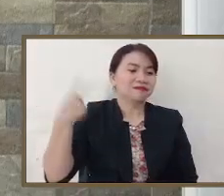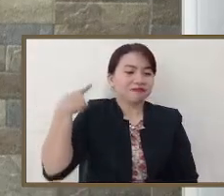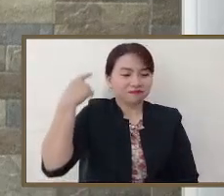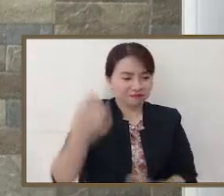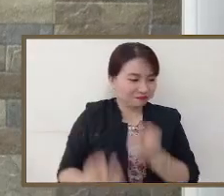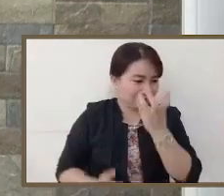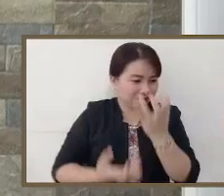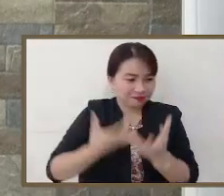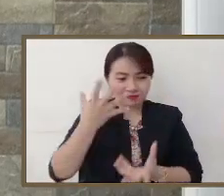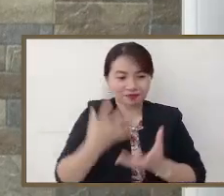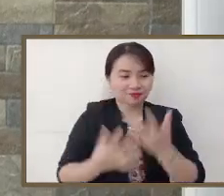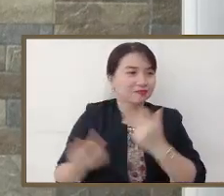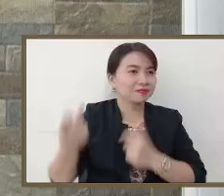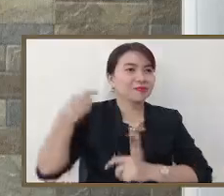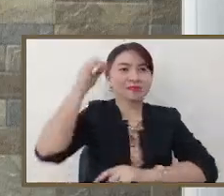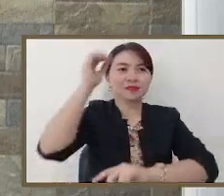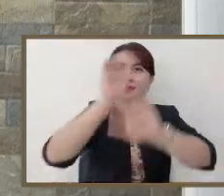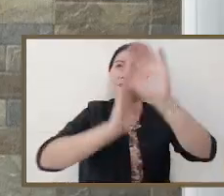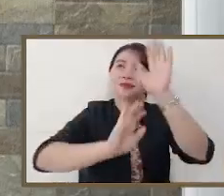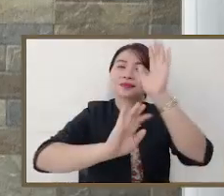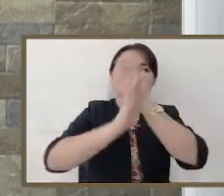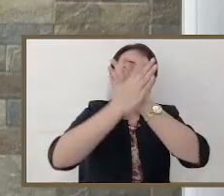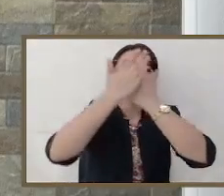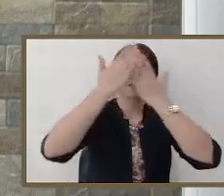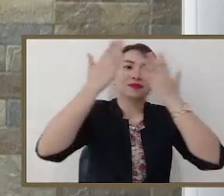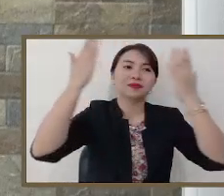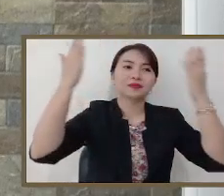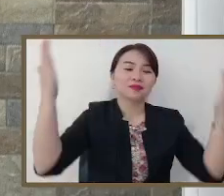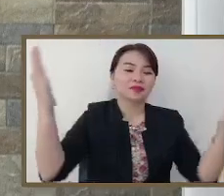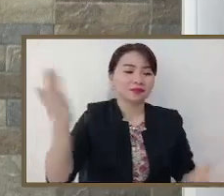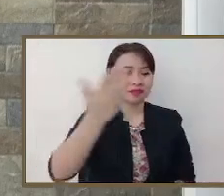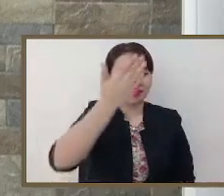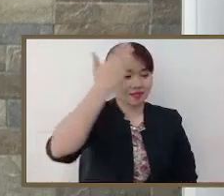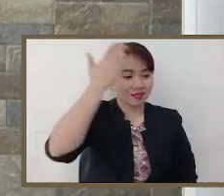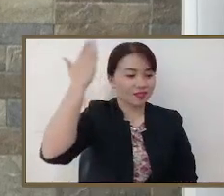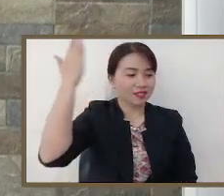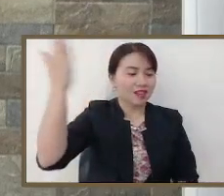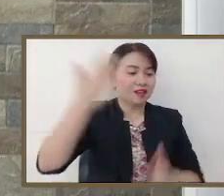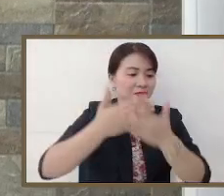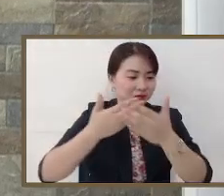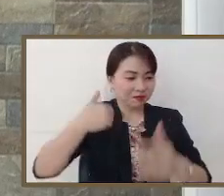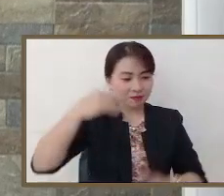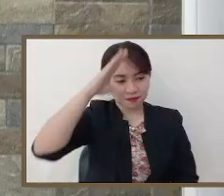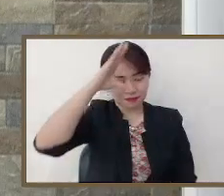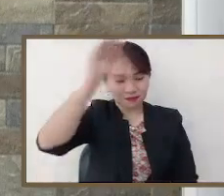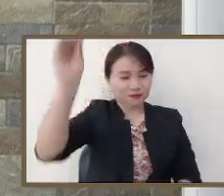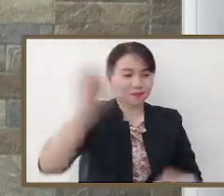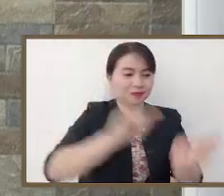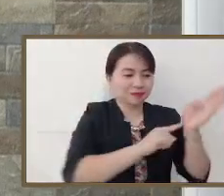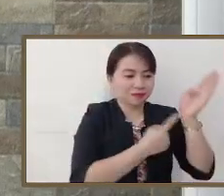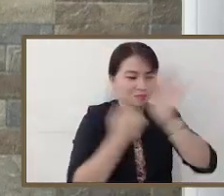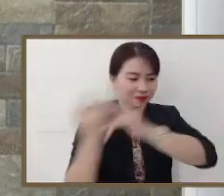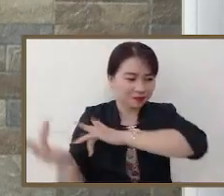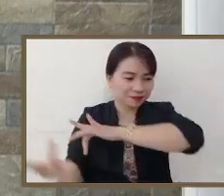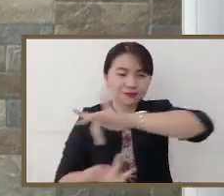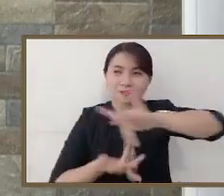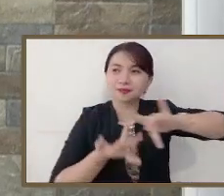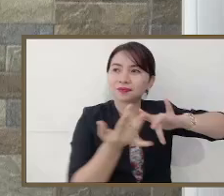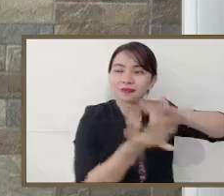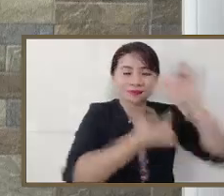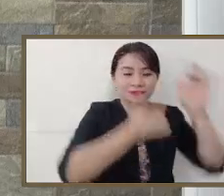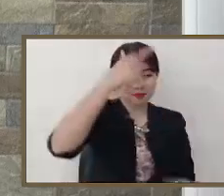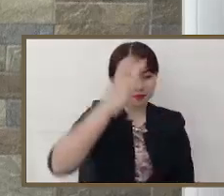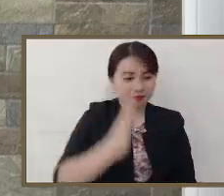there was a hell, there was a heaven above. Before men began to